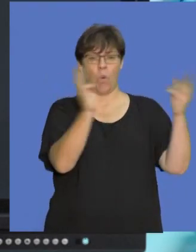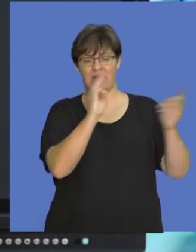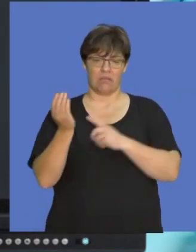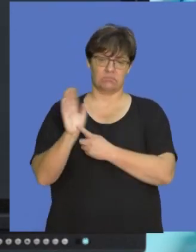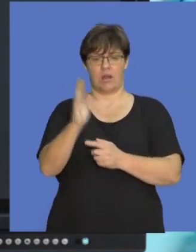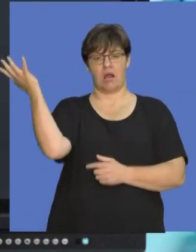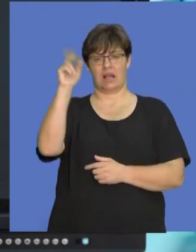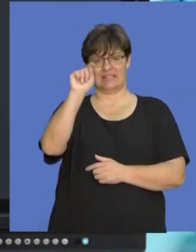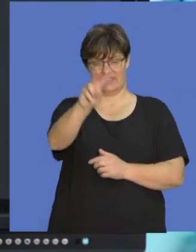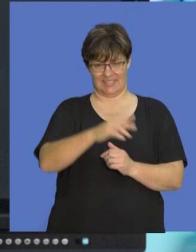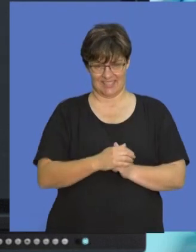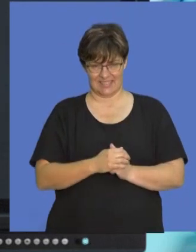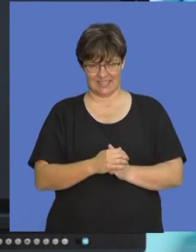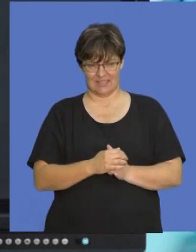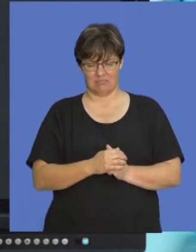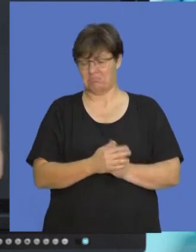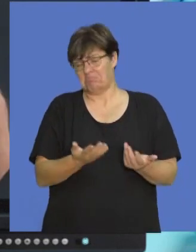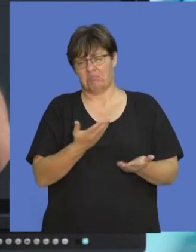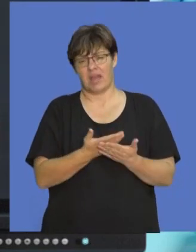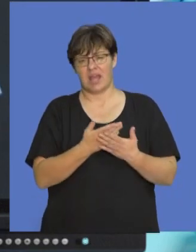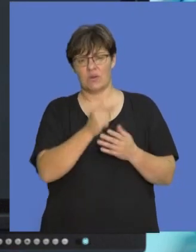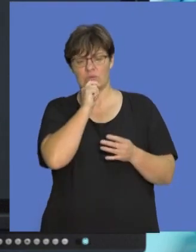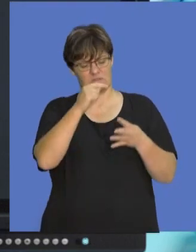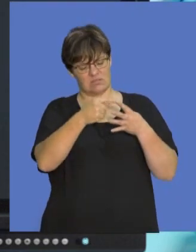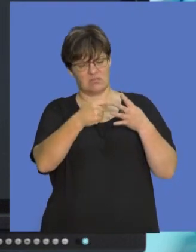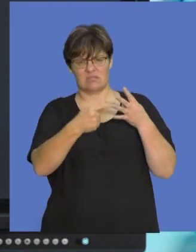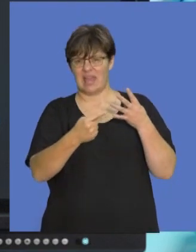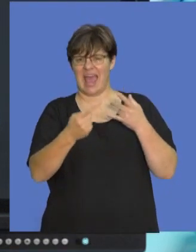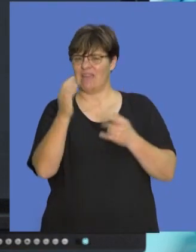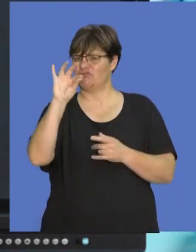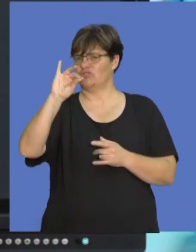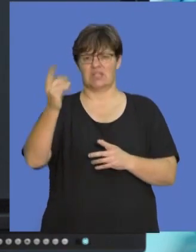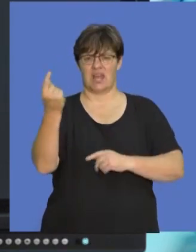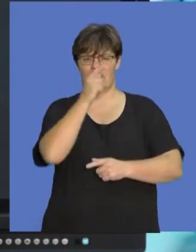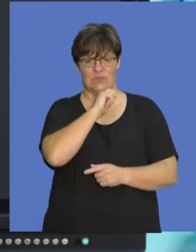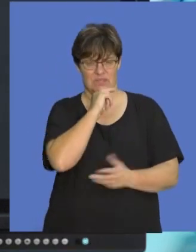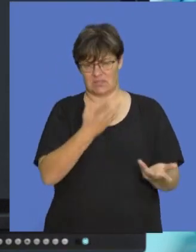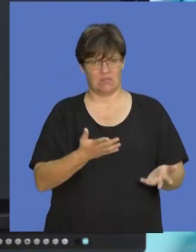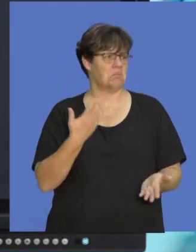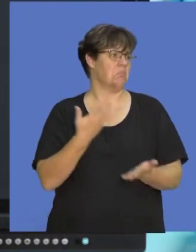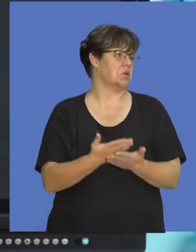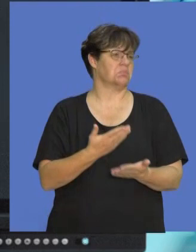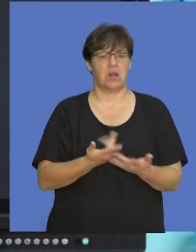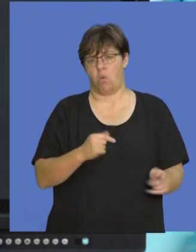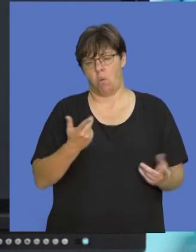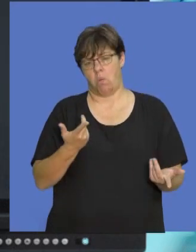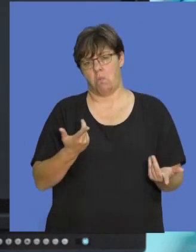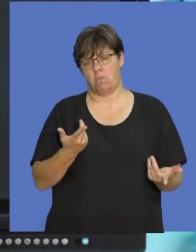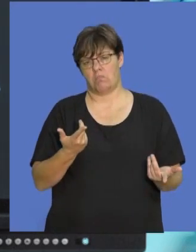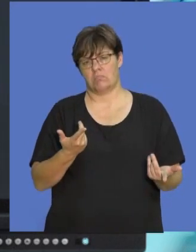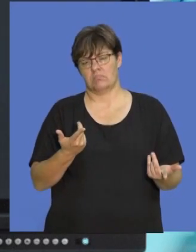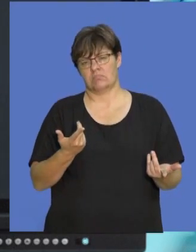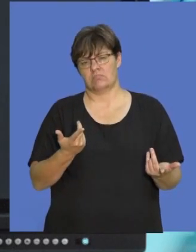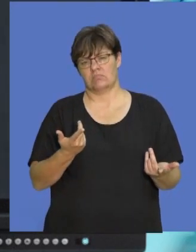forecasts. But you can use this in everyday language as well. The possibility or the probability